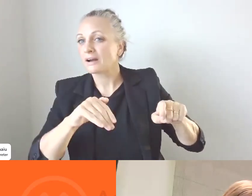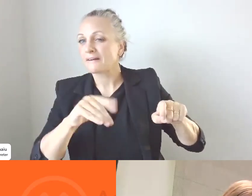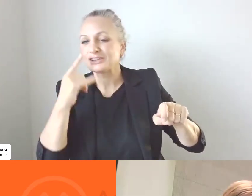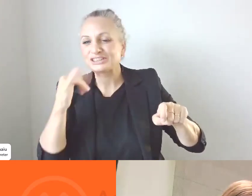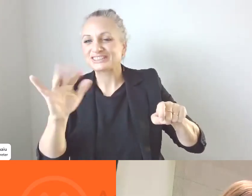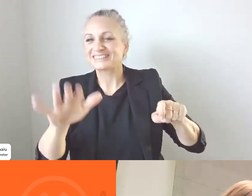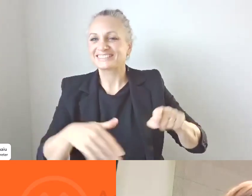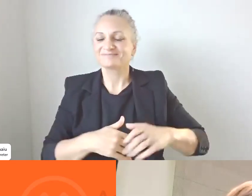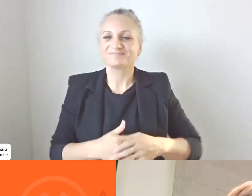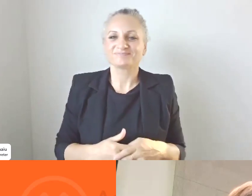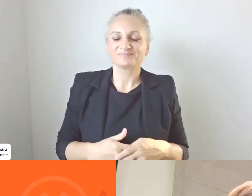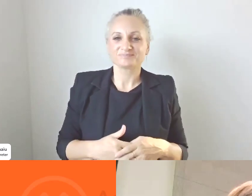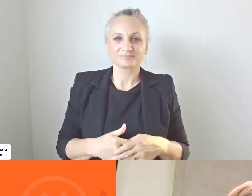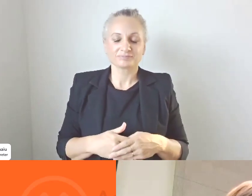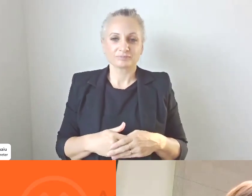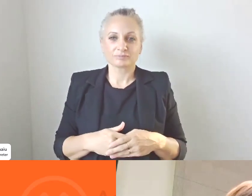Just